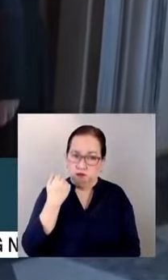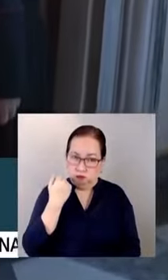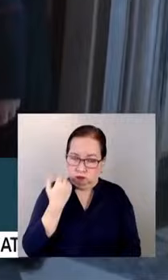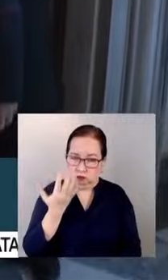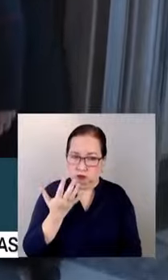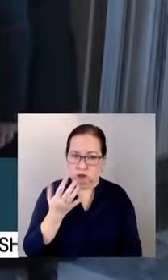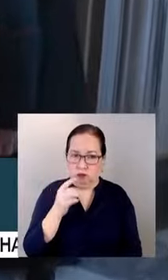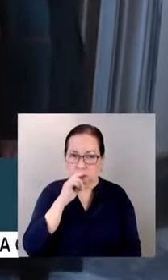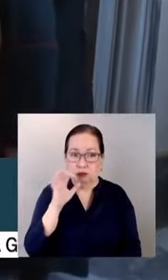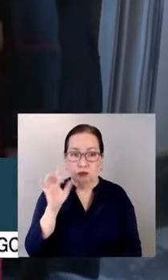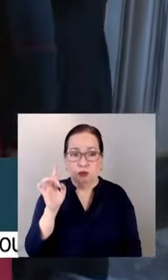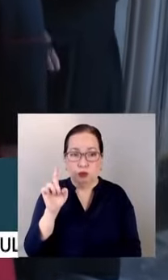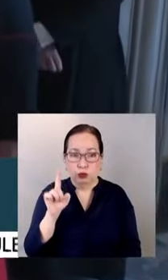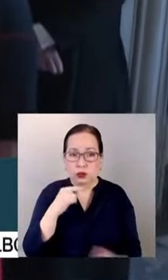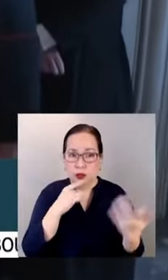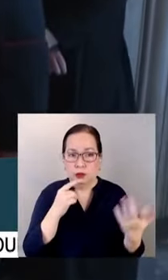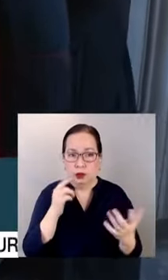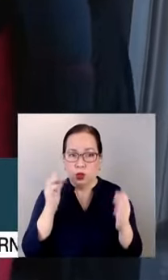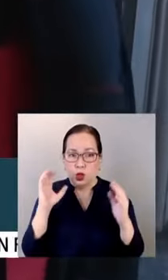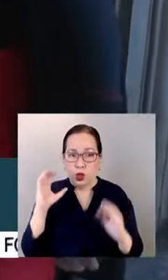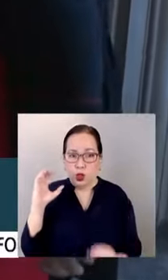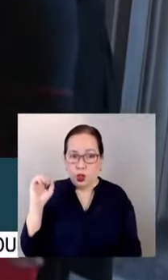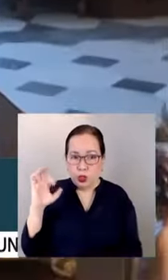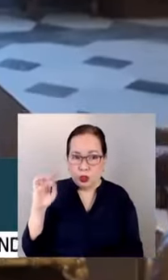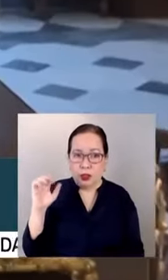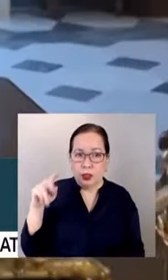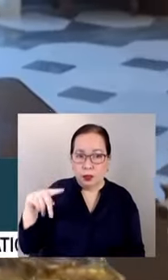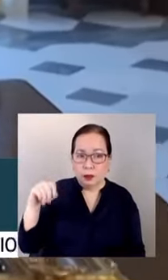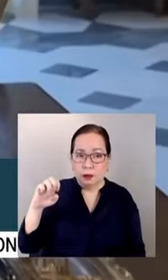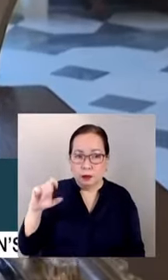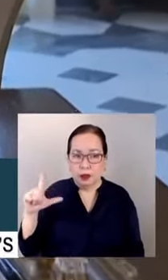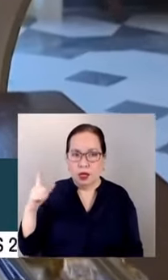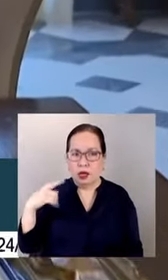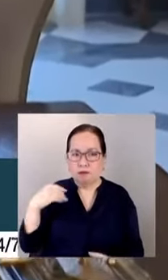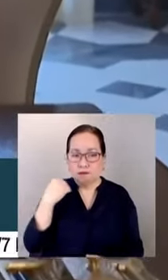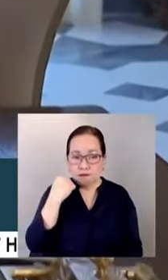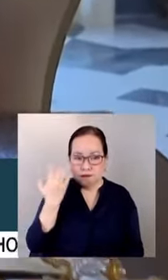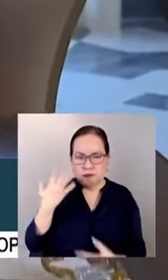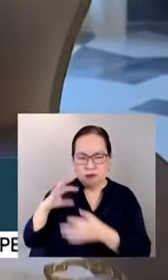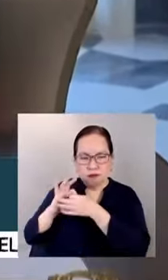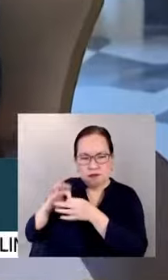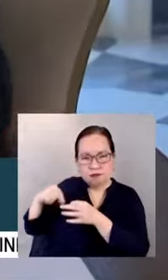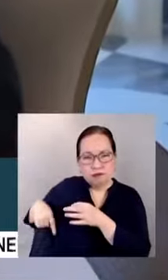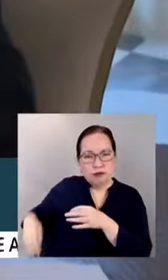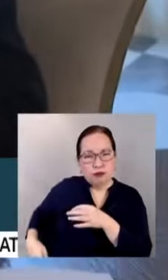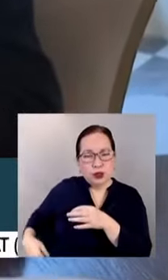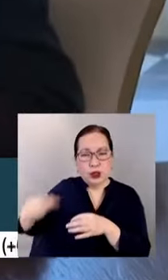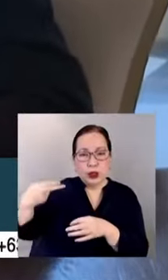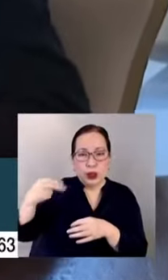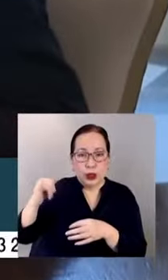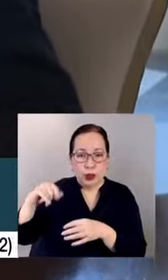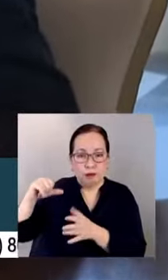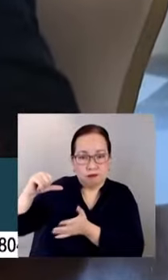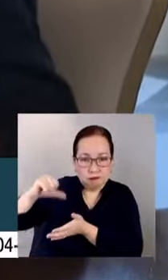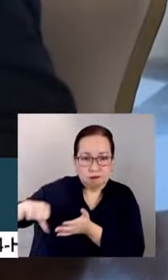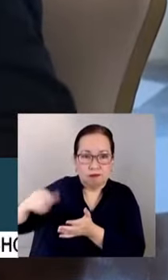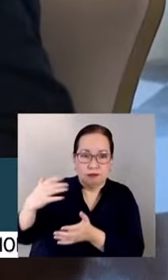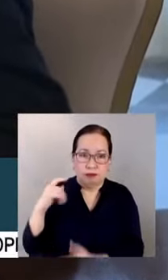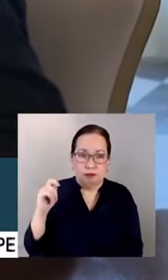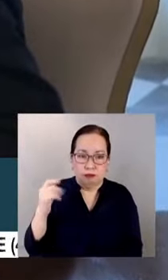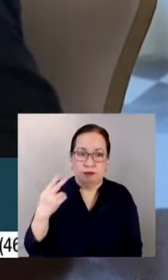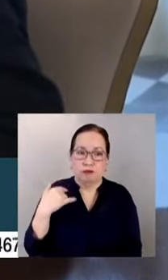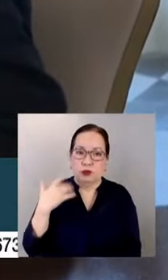official confirmed Pell died of complications related to a hip surgery on Tuesday. From his humble beginnings in Australia, he climbed to the